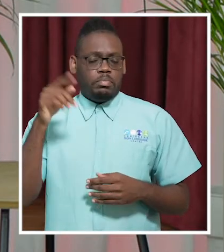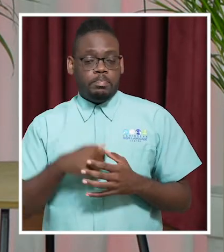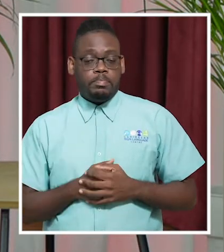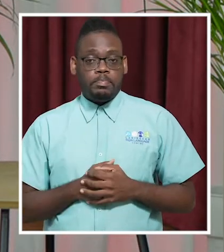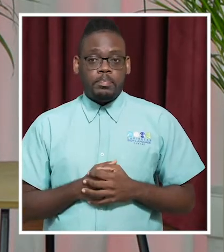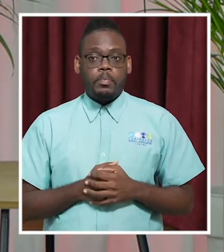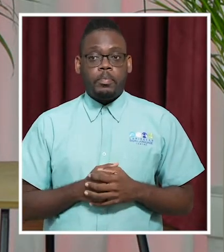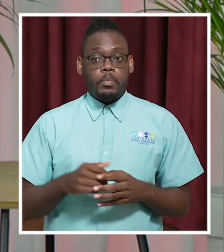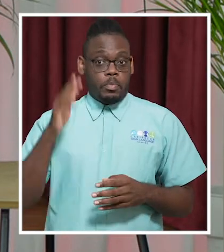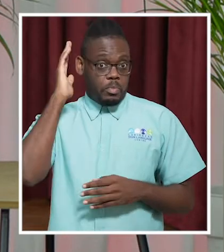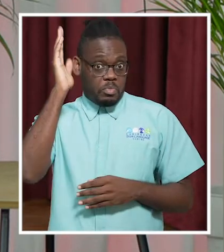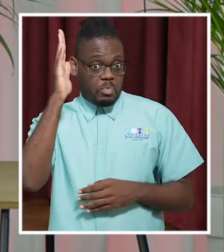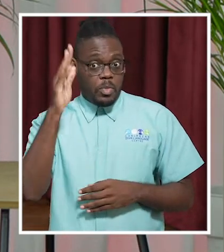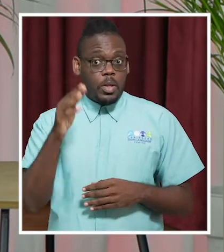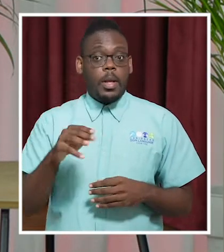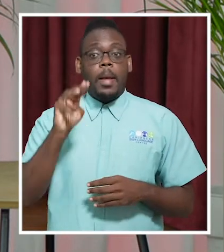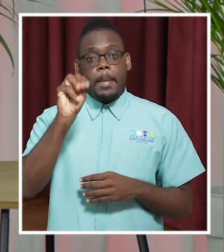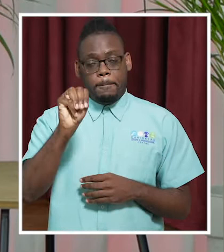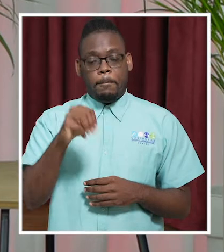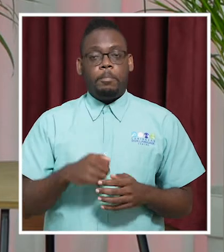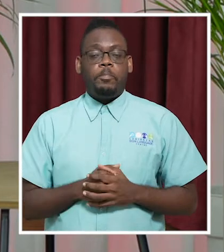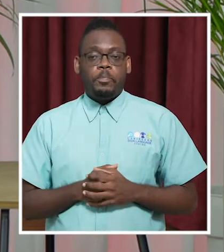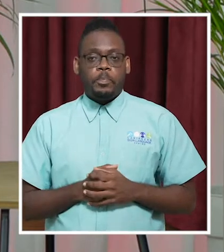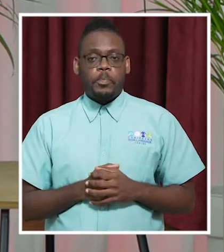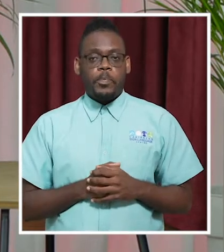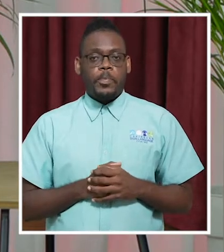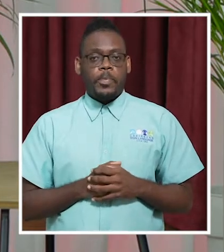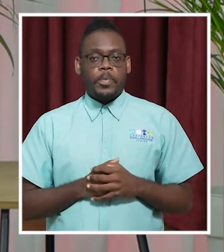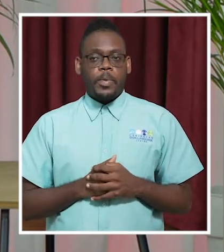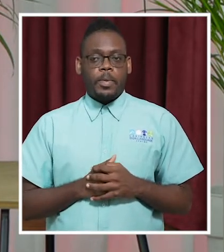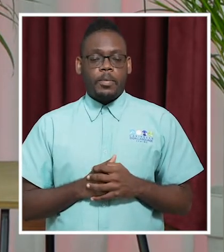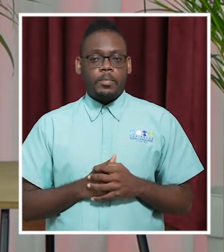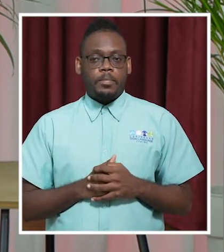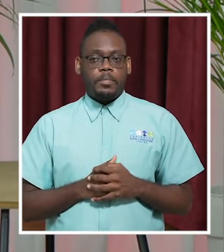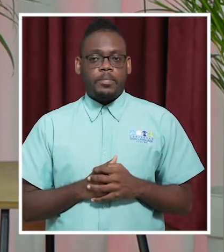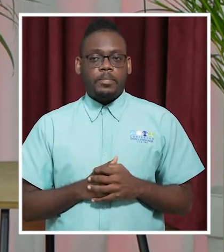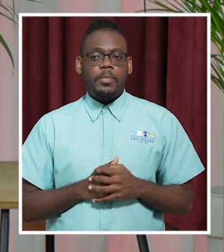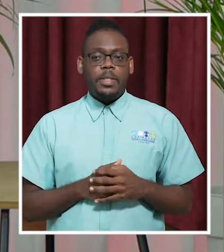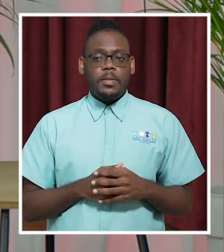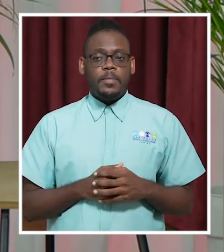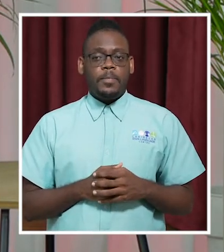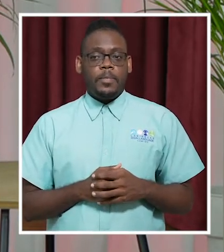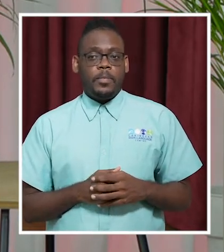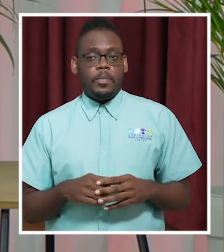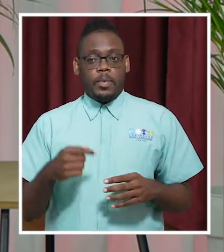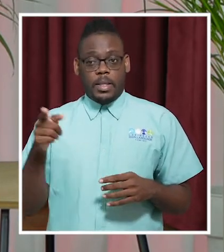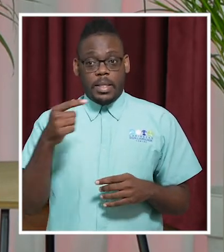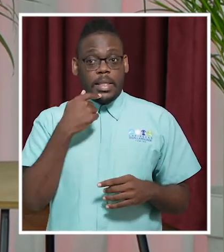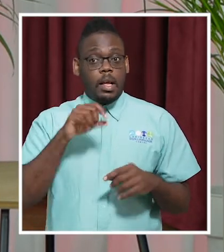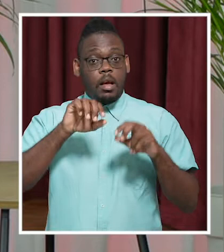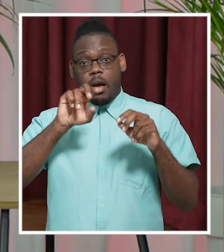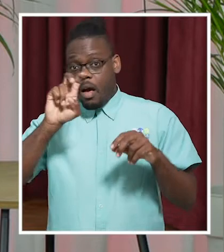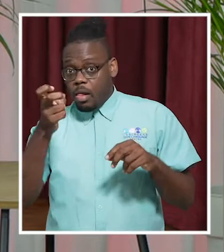of the Adhd. And you heard the letters there. No, I did not mix up my alphabet, but you will hear in a little while in terms of